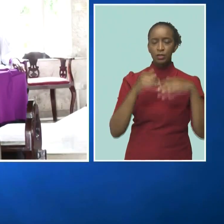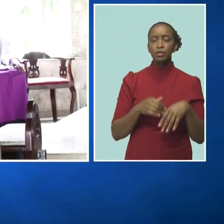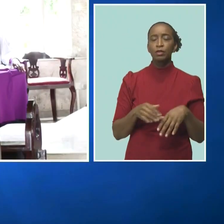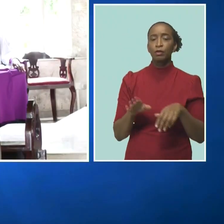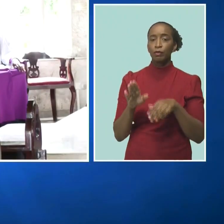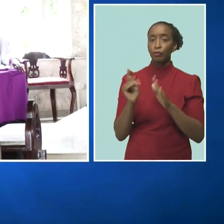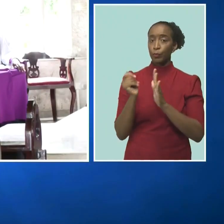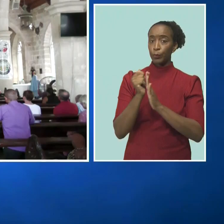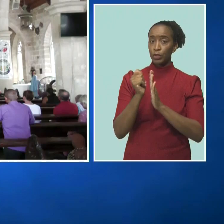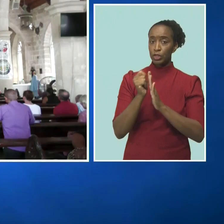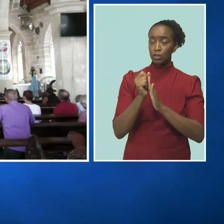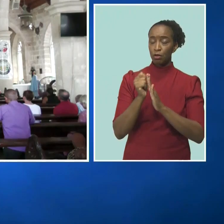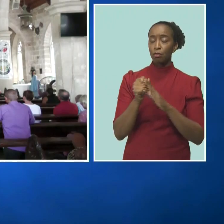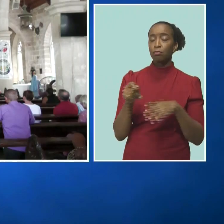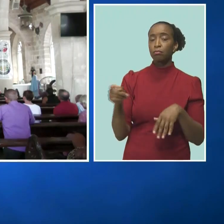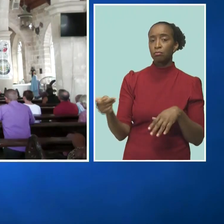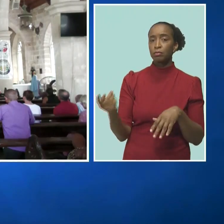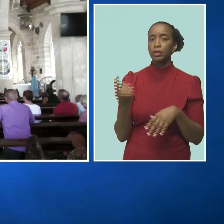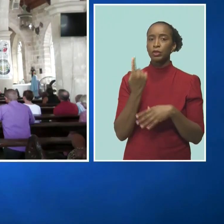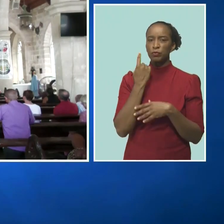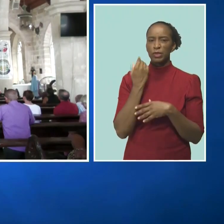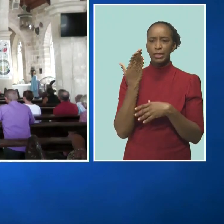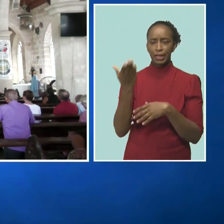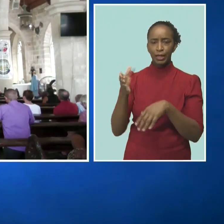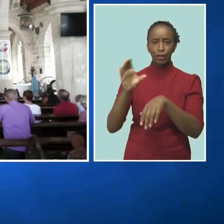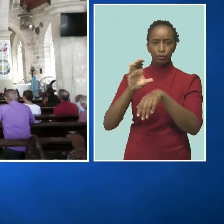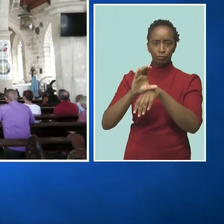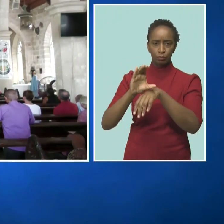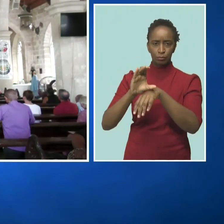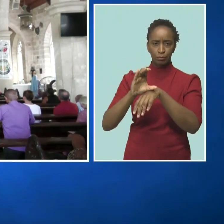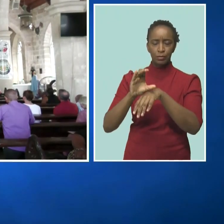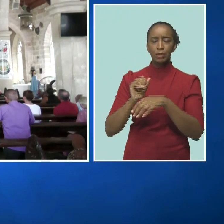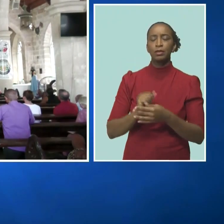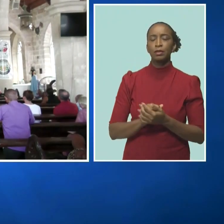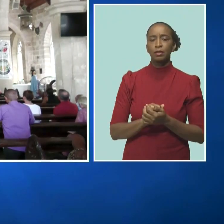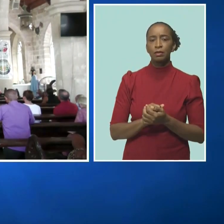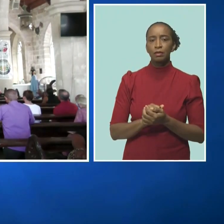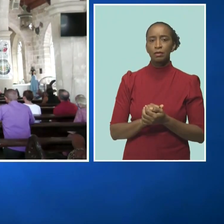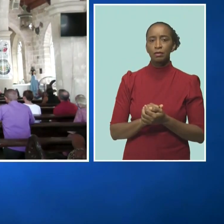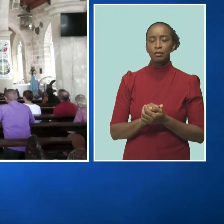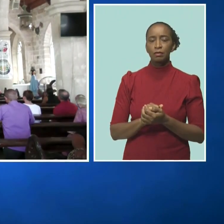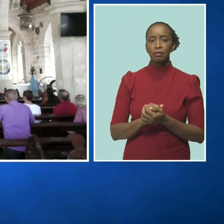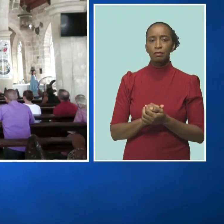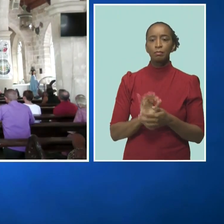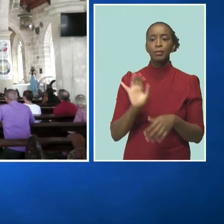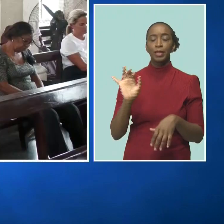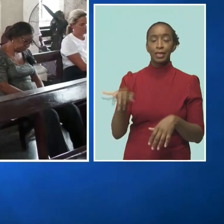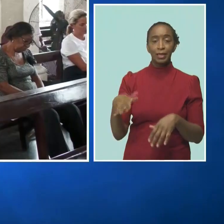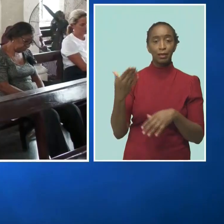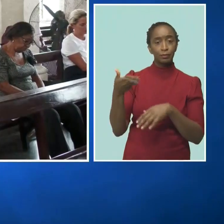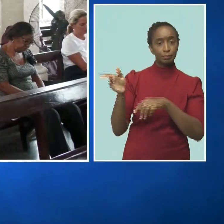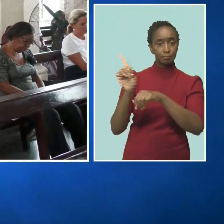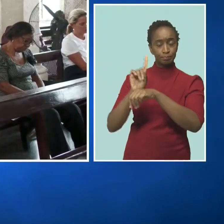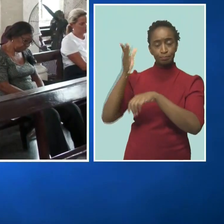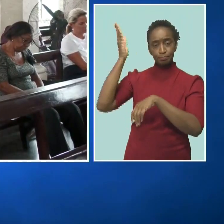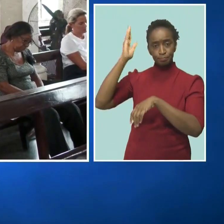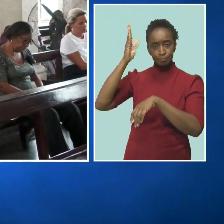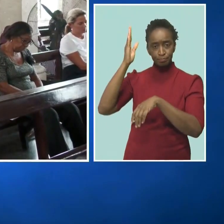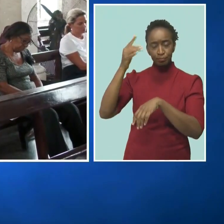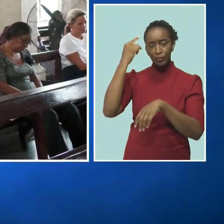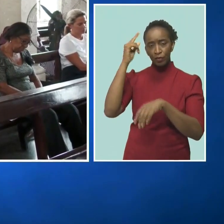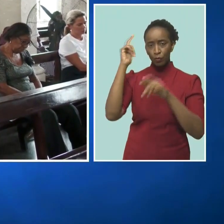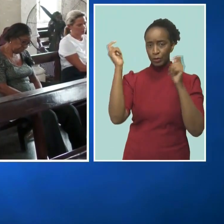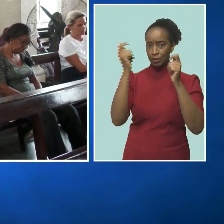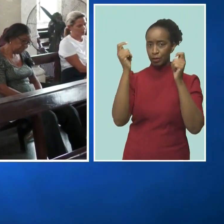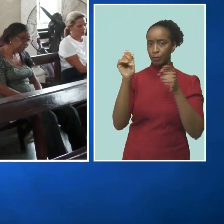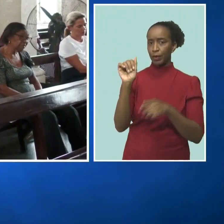He was speaking during the midday Mass at St. Patrick Roman Catholic Cathedral to mark Ash Wednesday. Bishop Scantlebury is